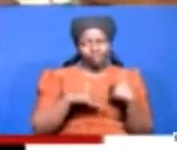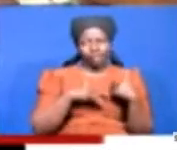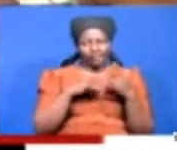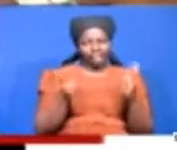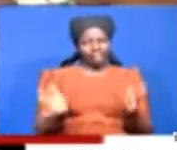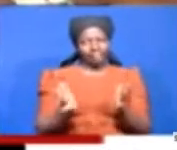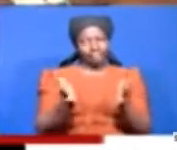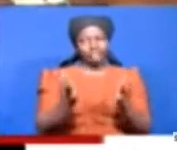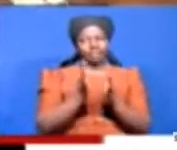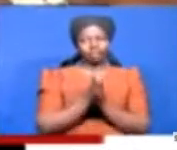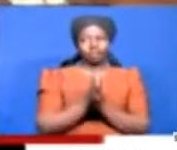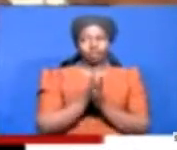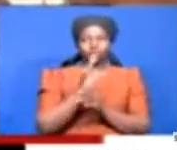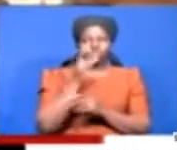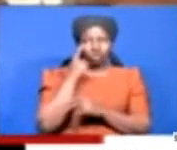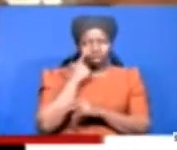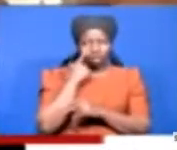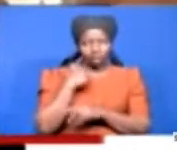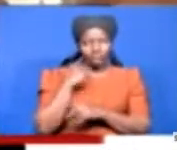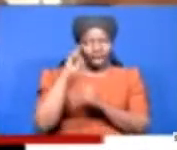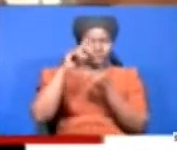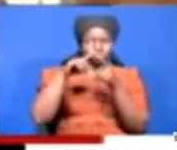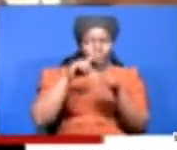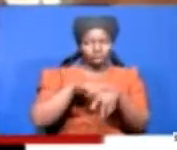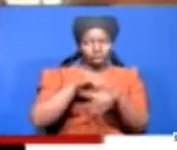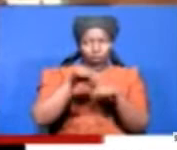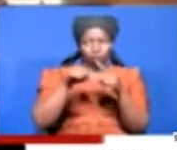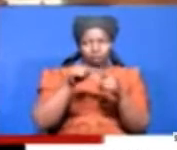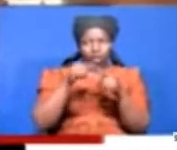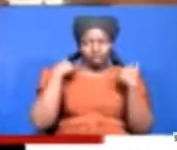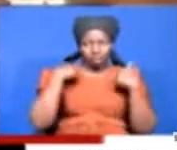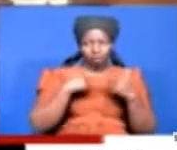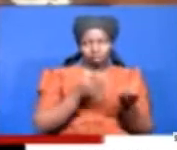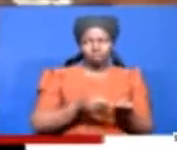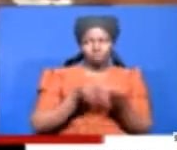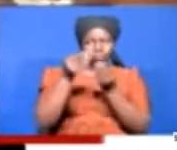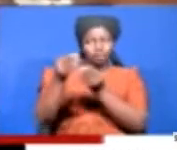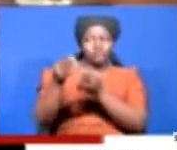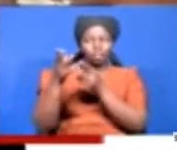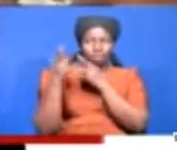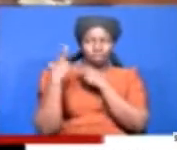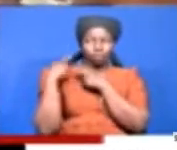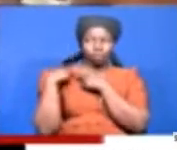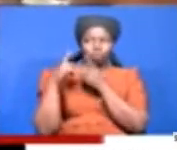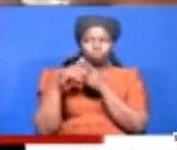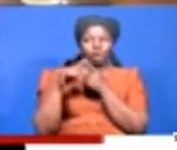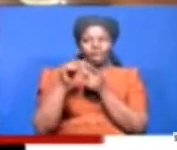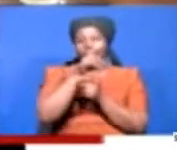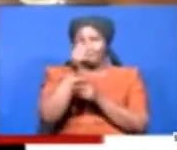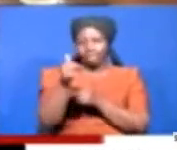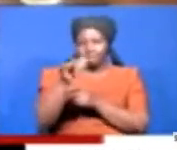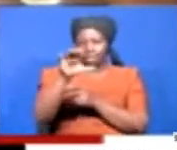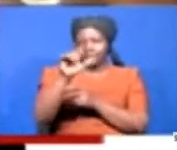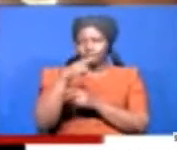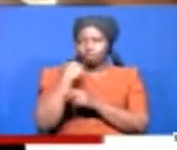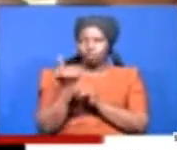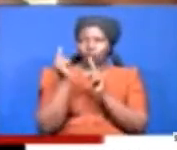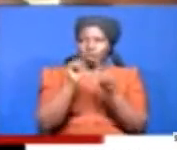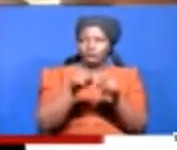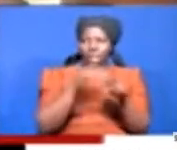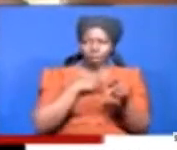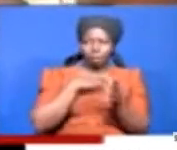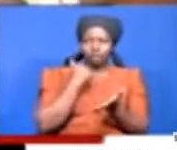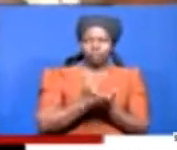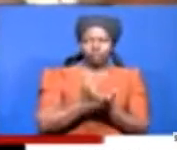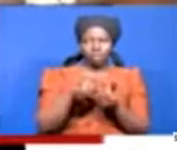you will see me until such a time that I'm handing over to Mr. or Miss X in my office. Then I can go back to my